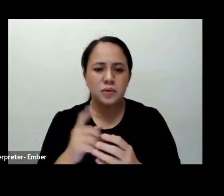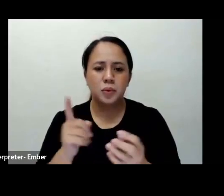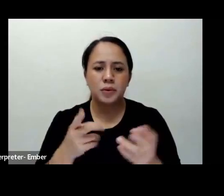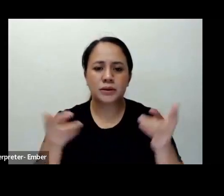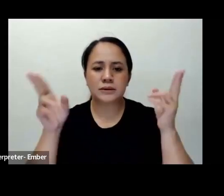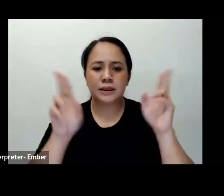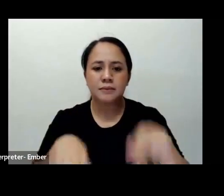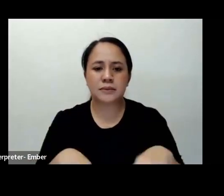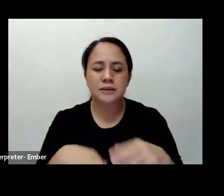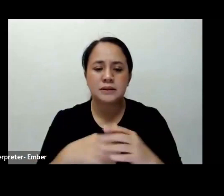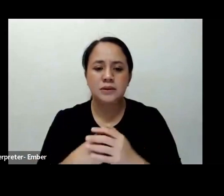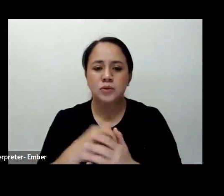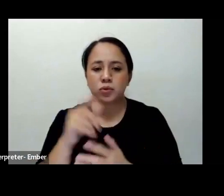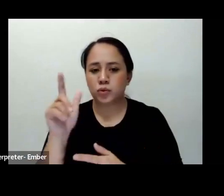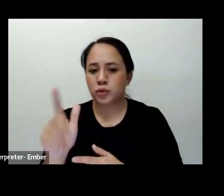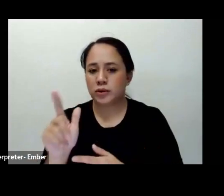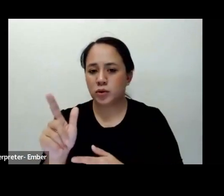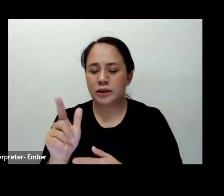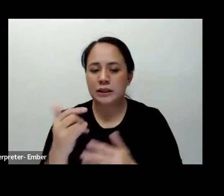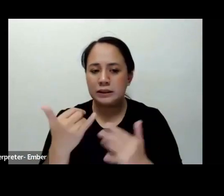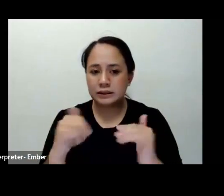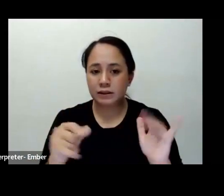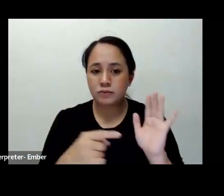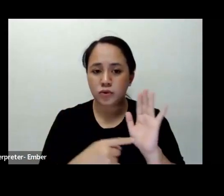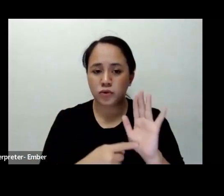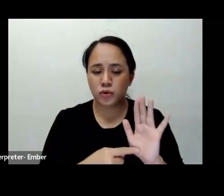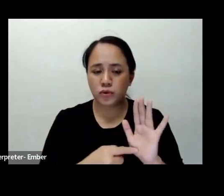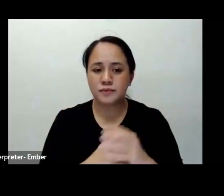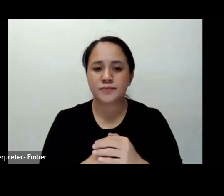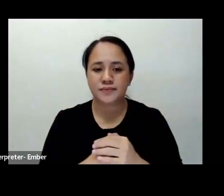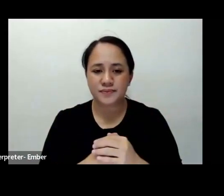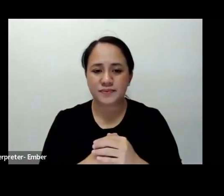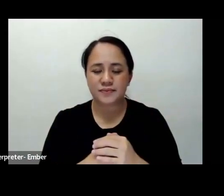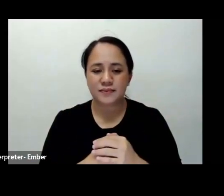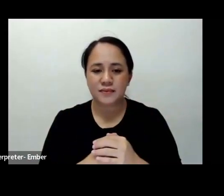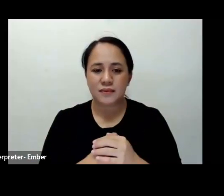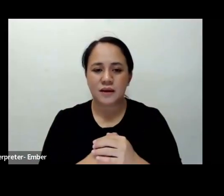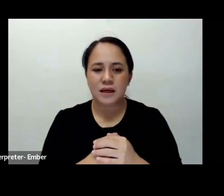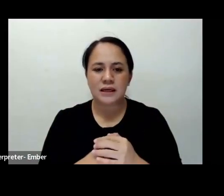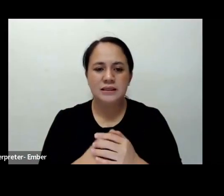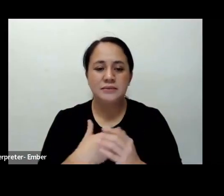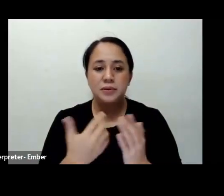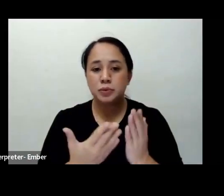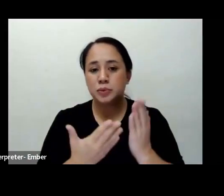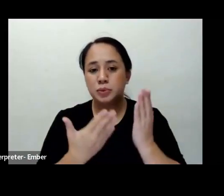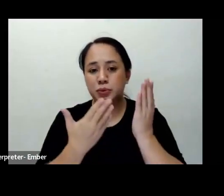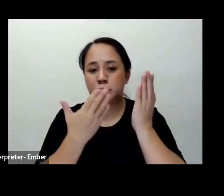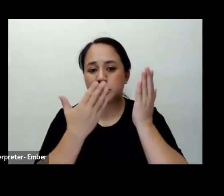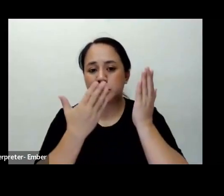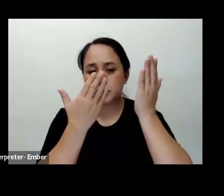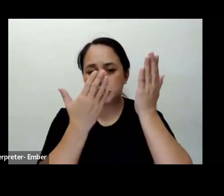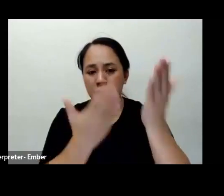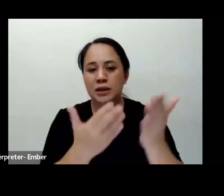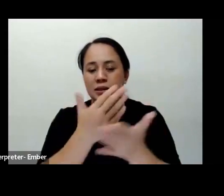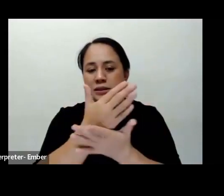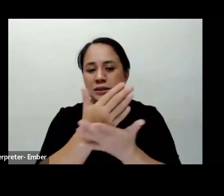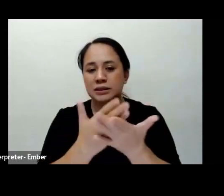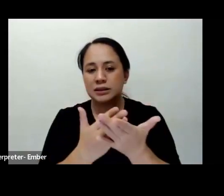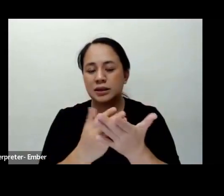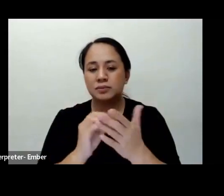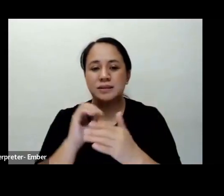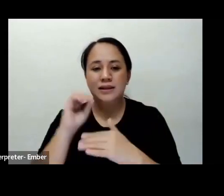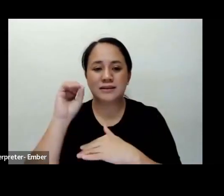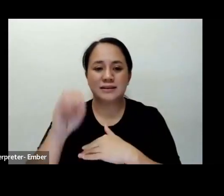in 2020 also showed, I would propose, already some excess